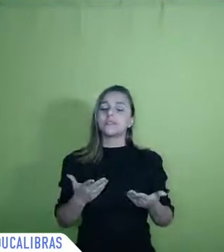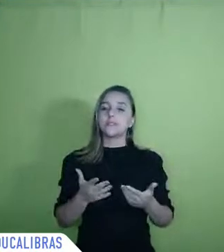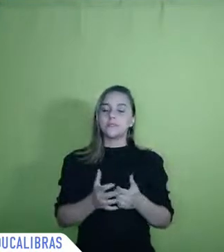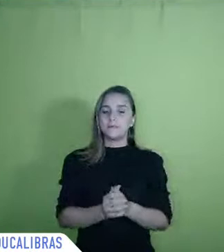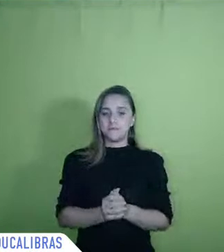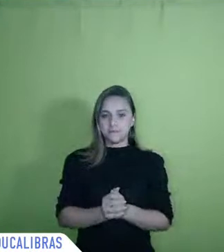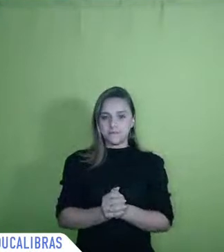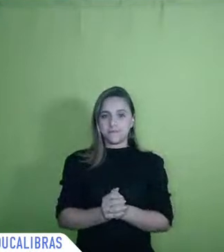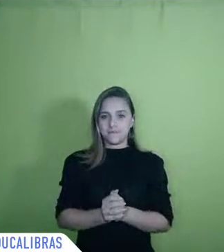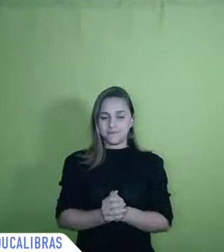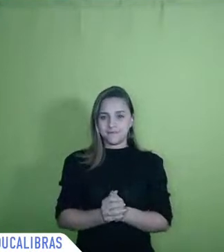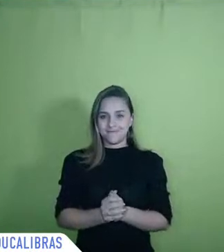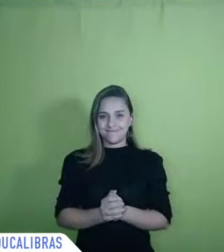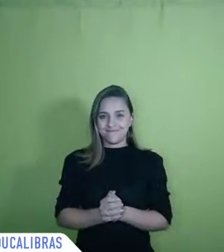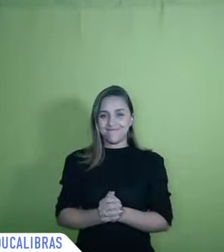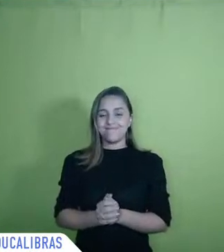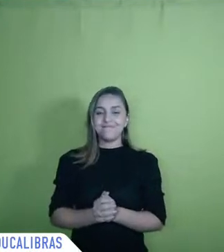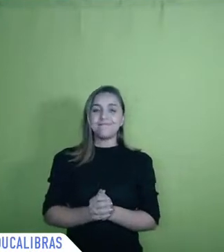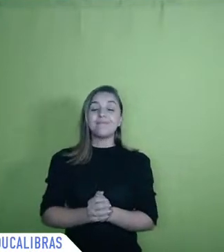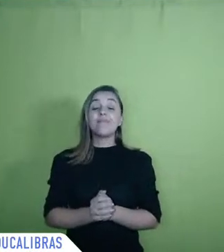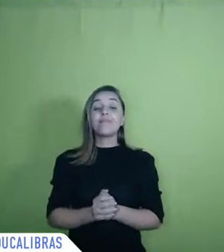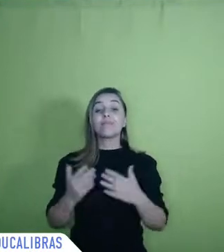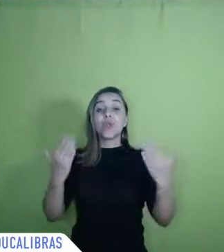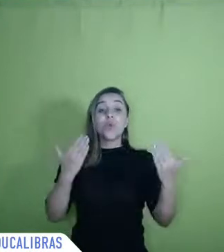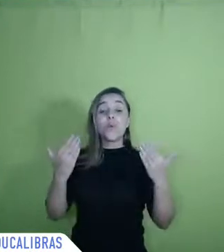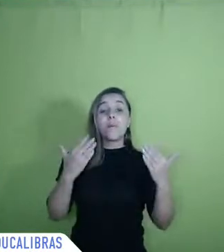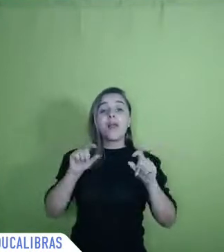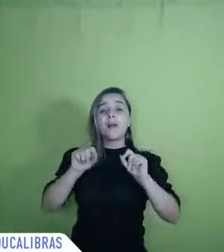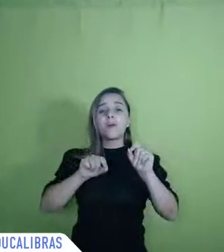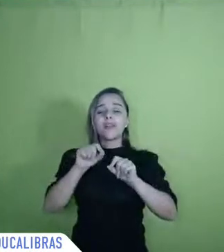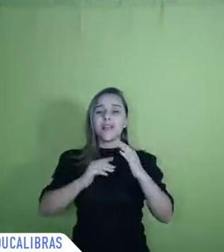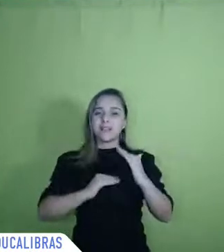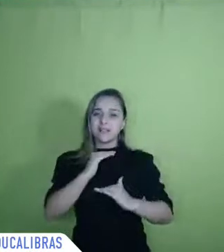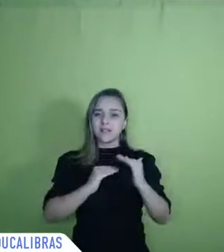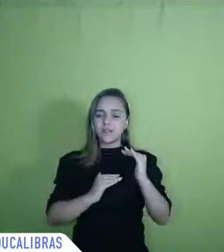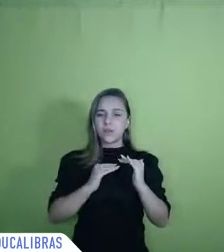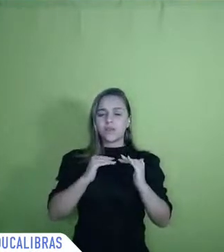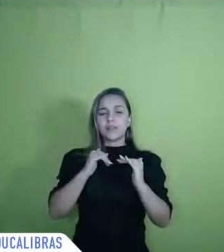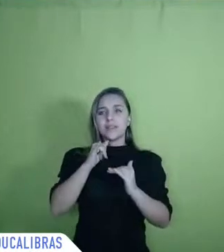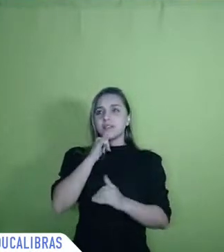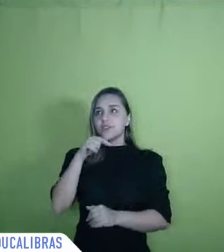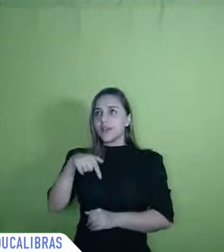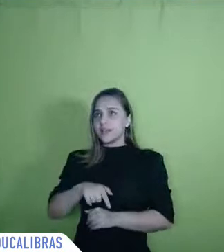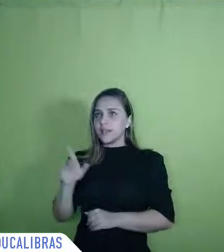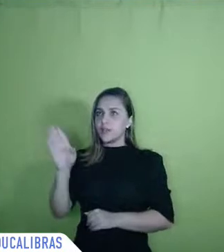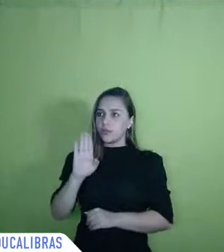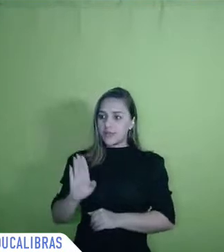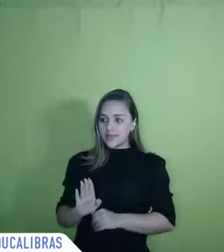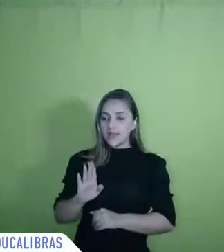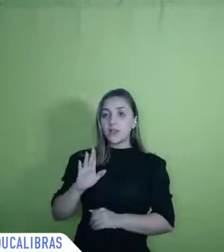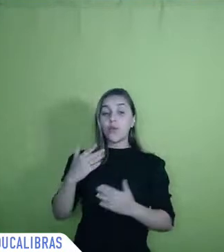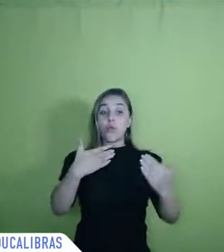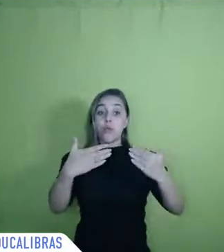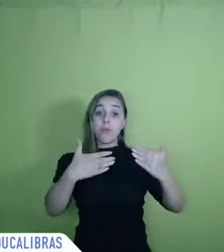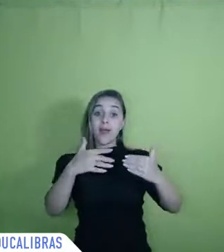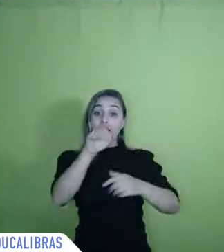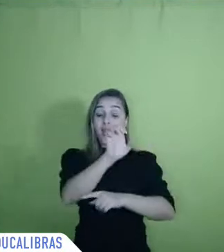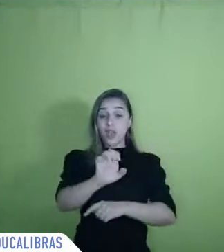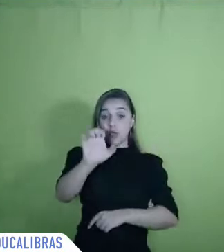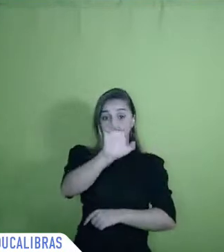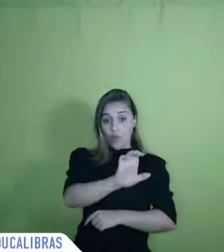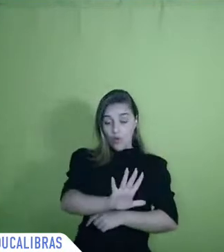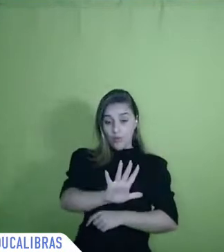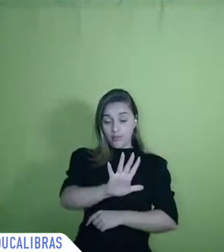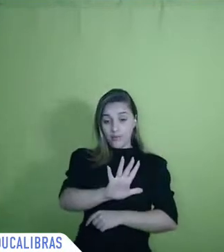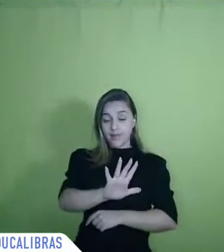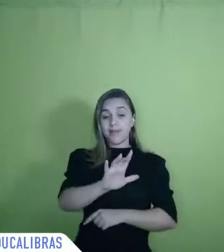Western Europe, Japan and the United States, in the 30 years of the Second World War? I mean, if that's the case, then Brazil